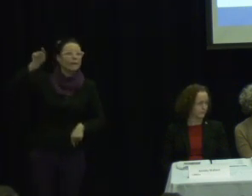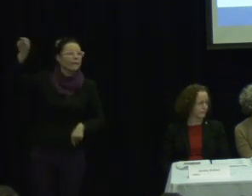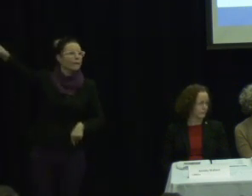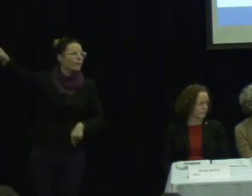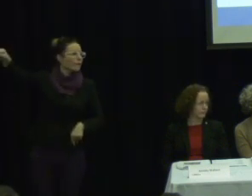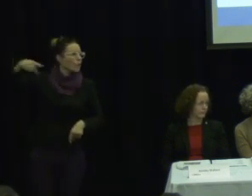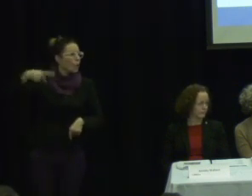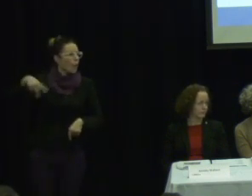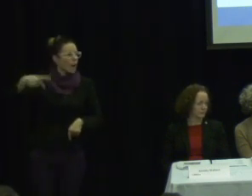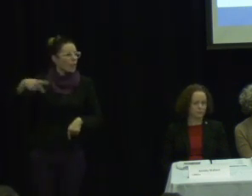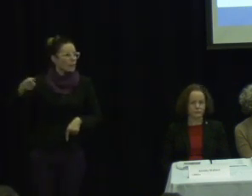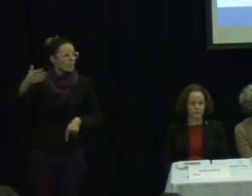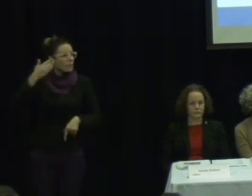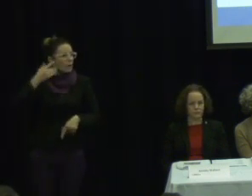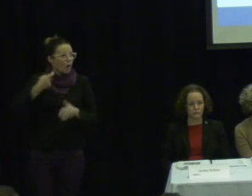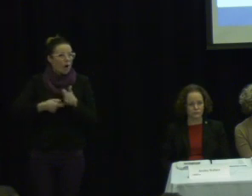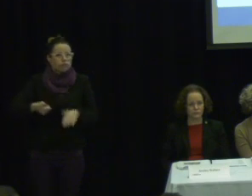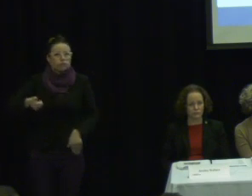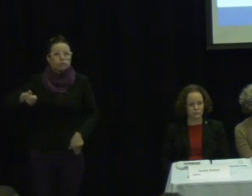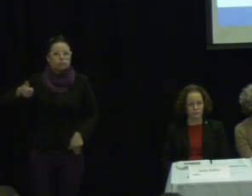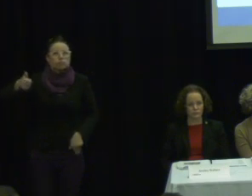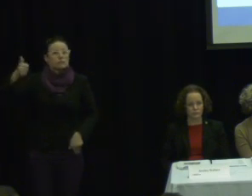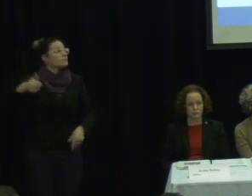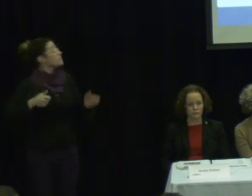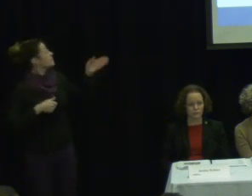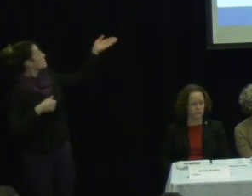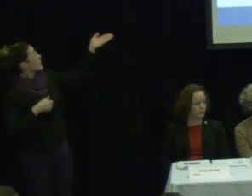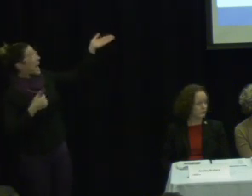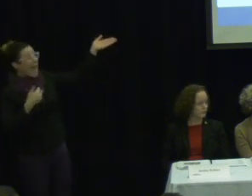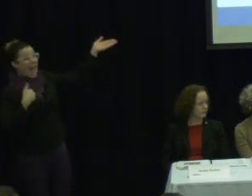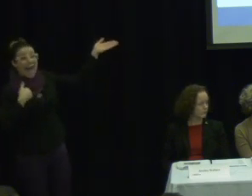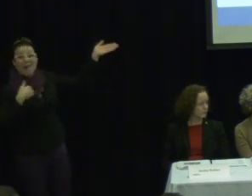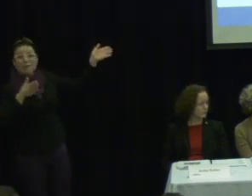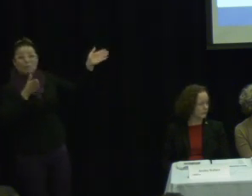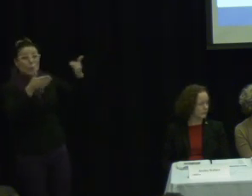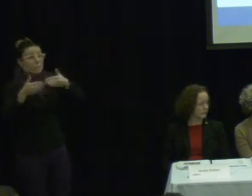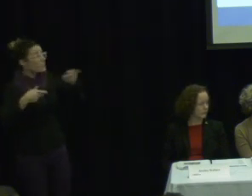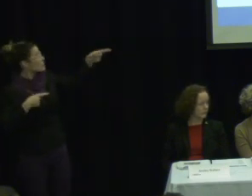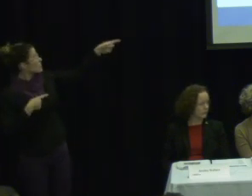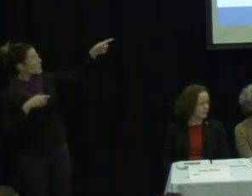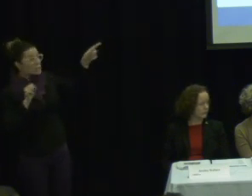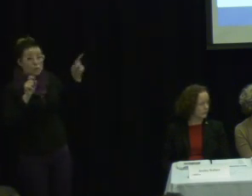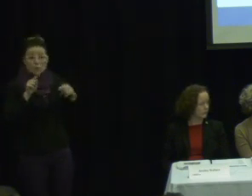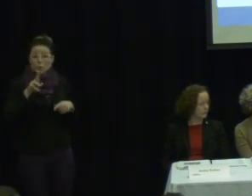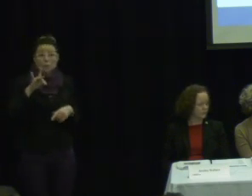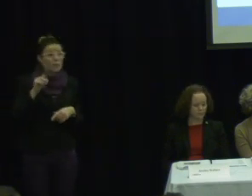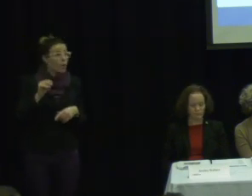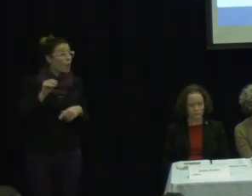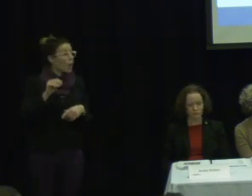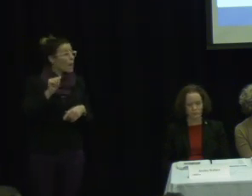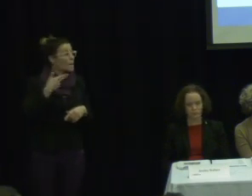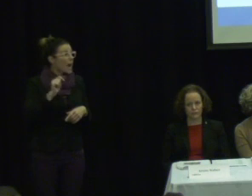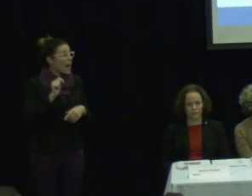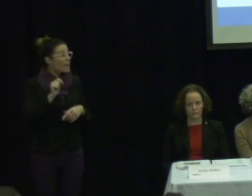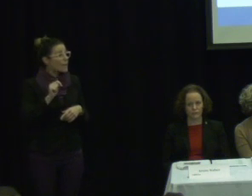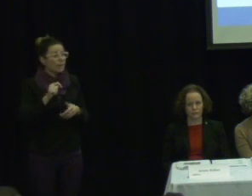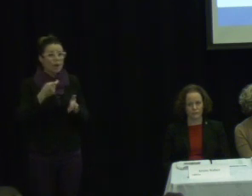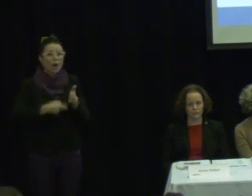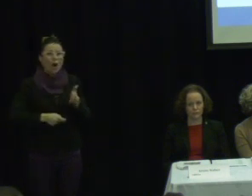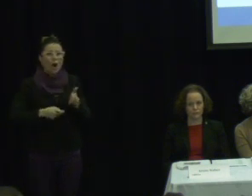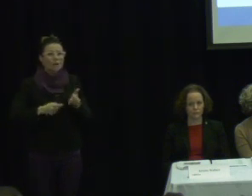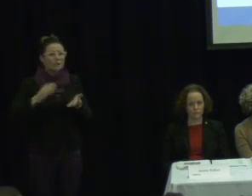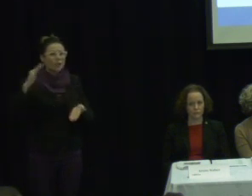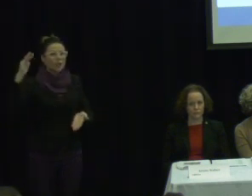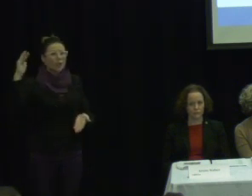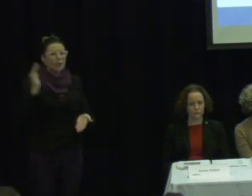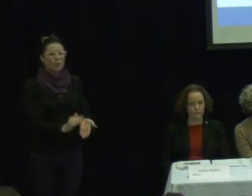be below market, so all of those units will be a combination of studio, et cetera, will be available to them below what they would pay if